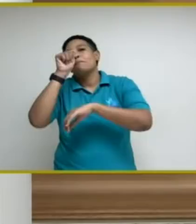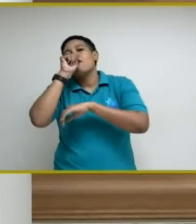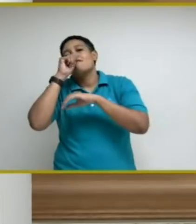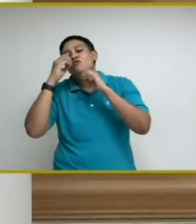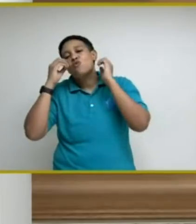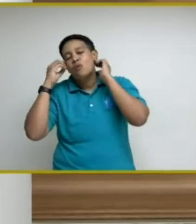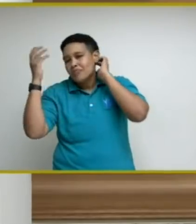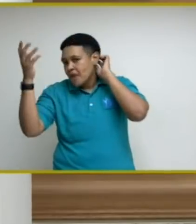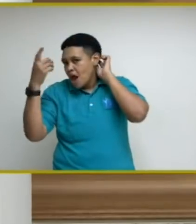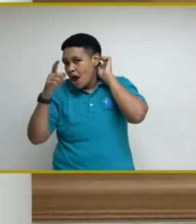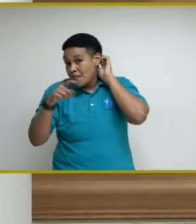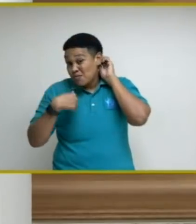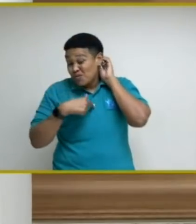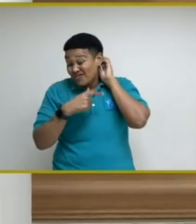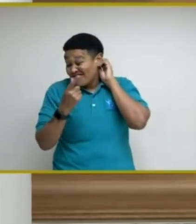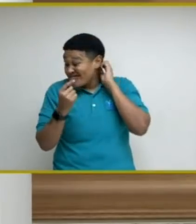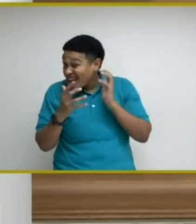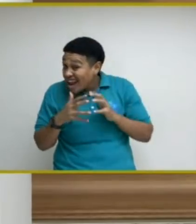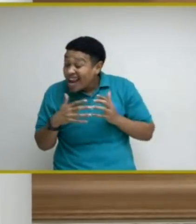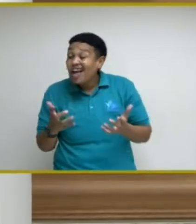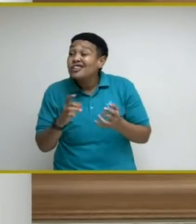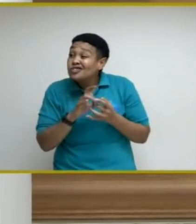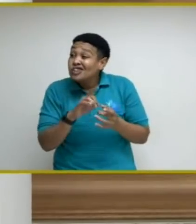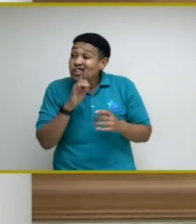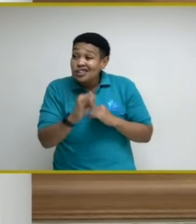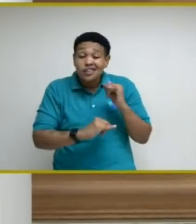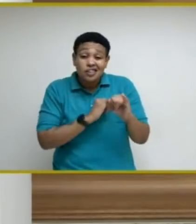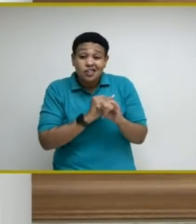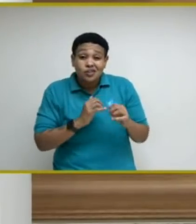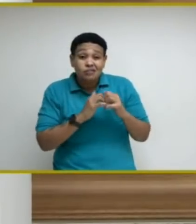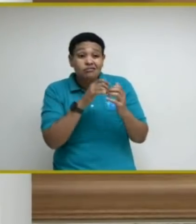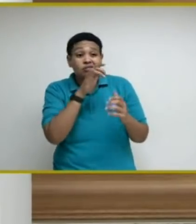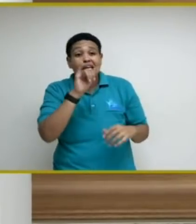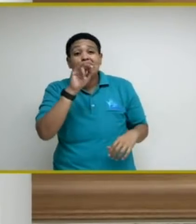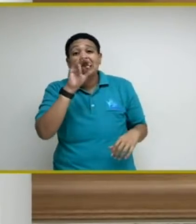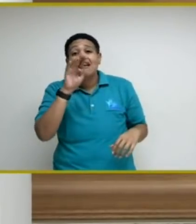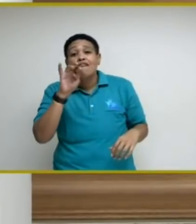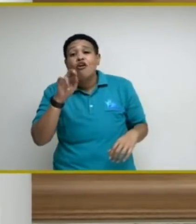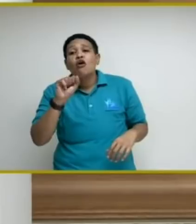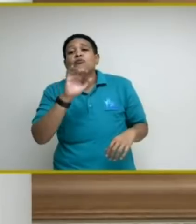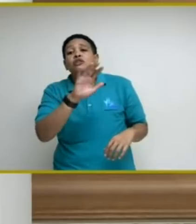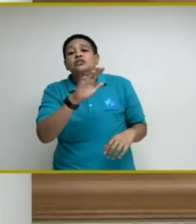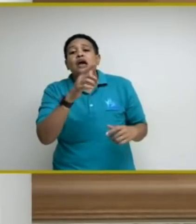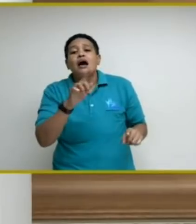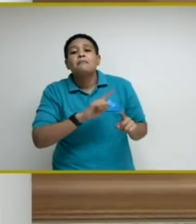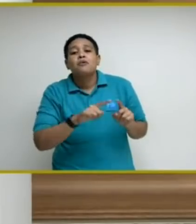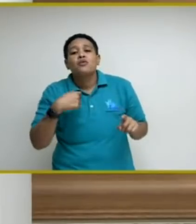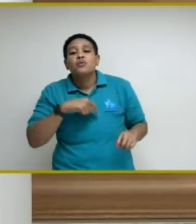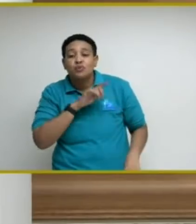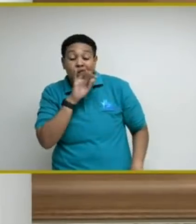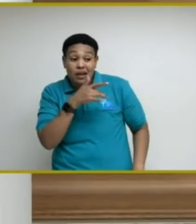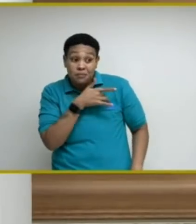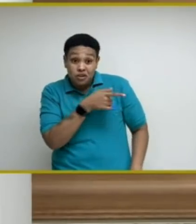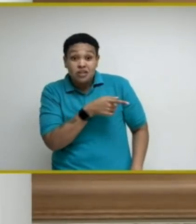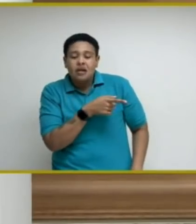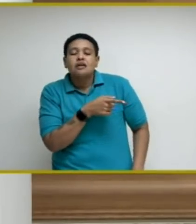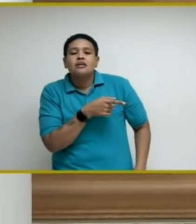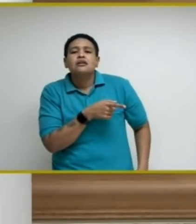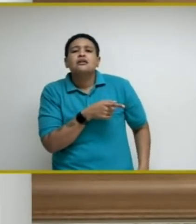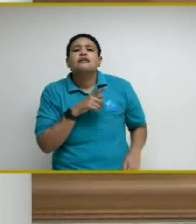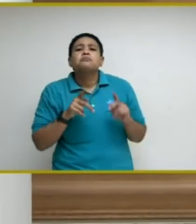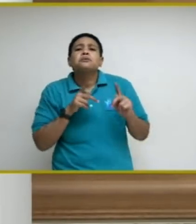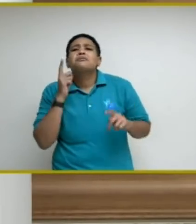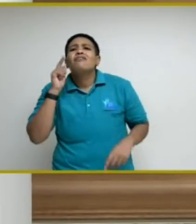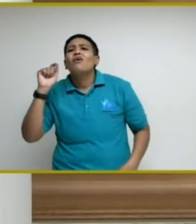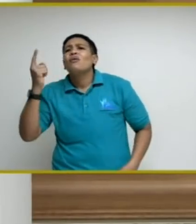home? Now, we have done a lot in terms of the institutions, the infirmaries and so on, but we do appreciate that persons, for one